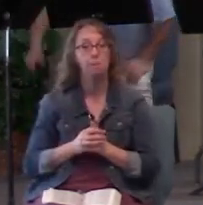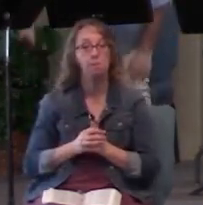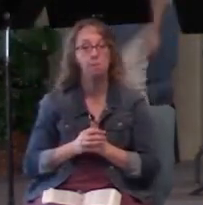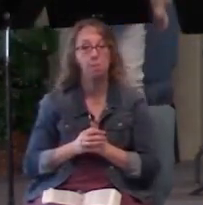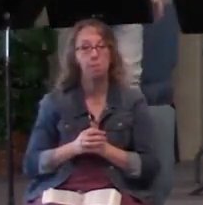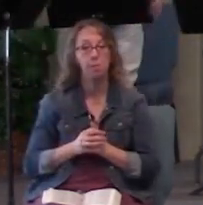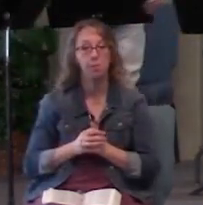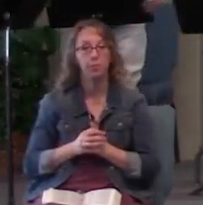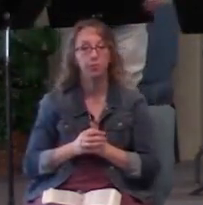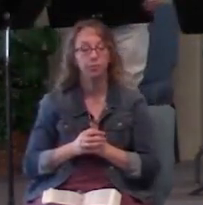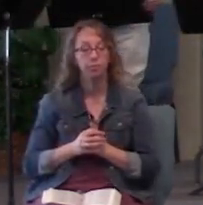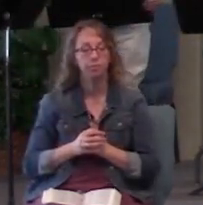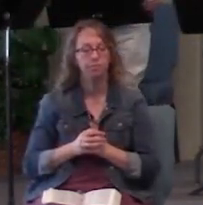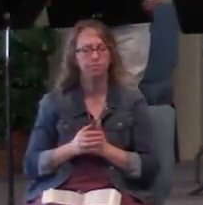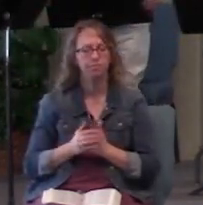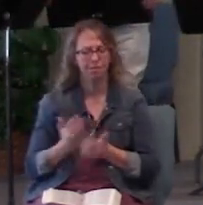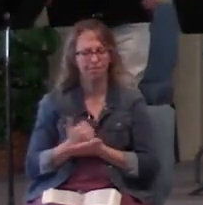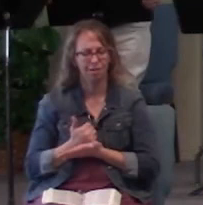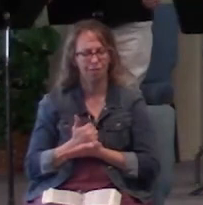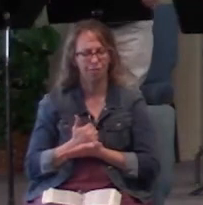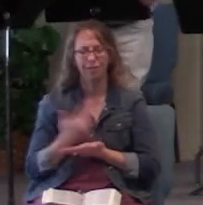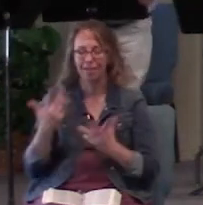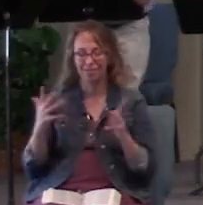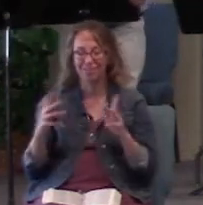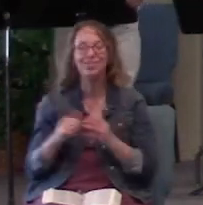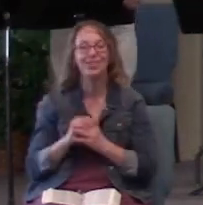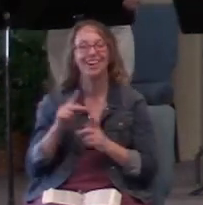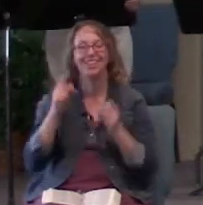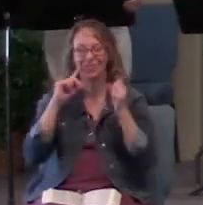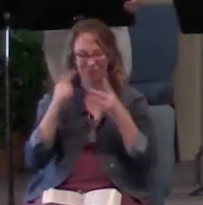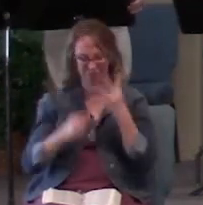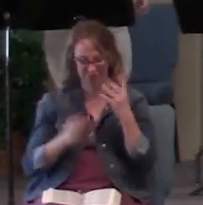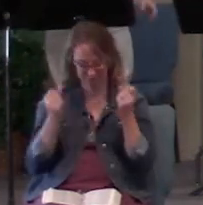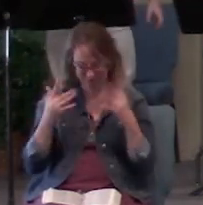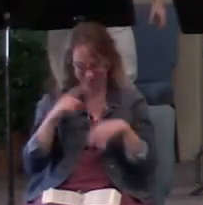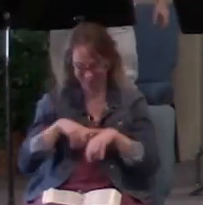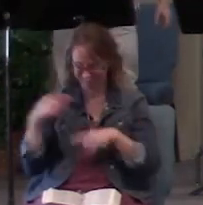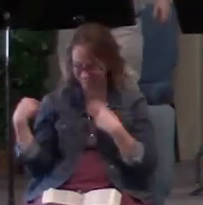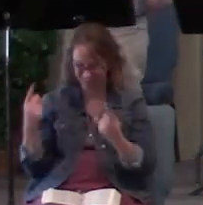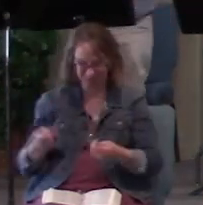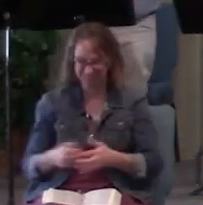We took an offering, right? We did that already. Hey, too much time has flown by.